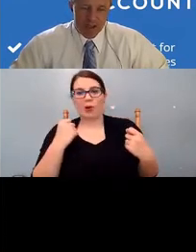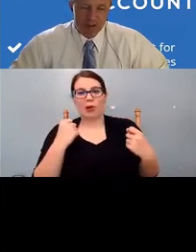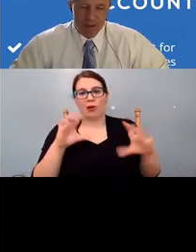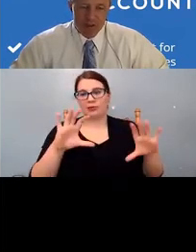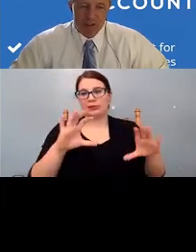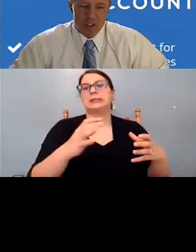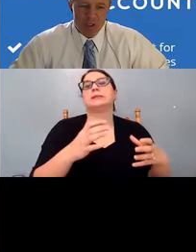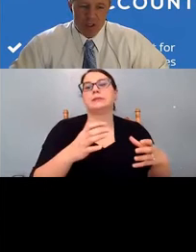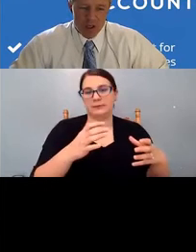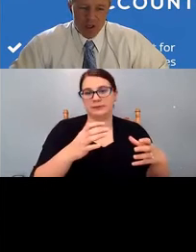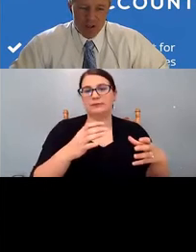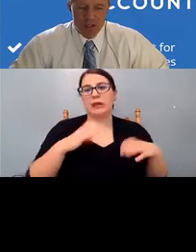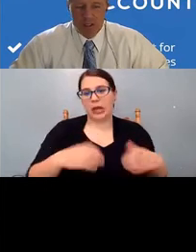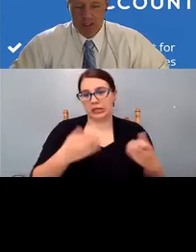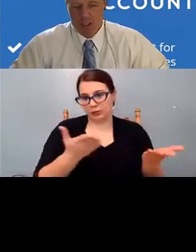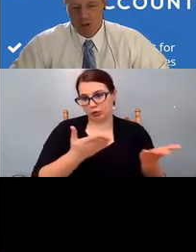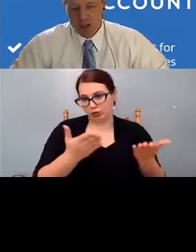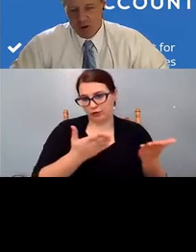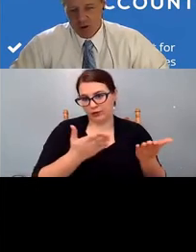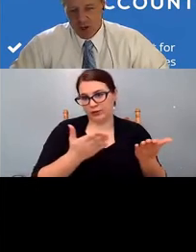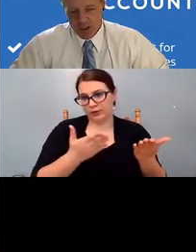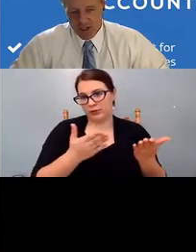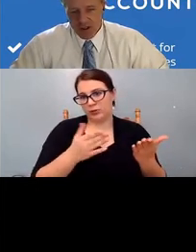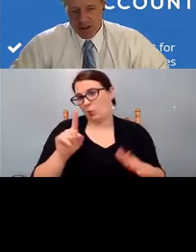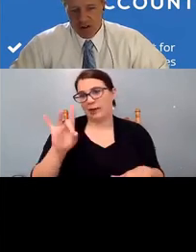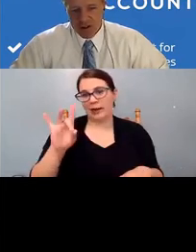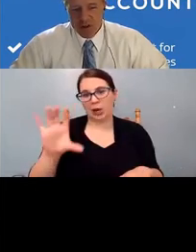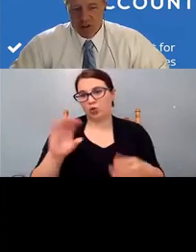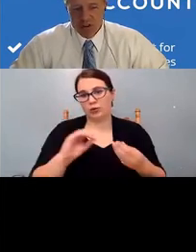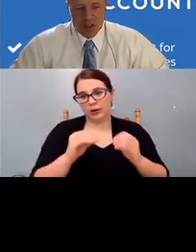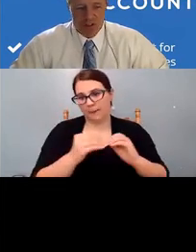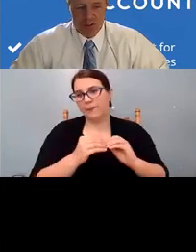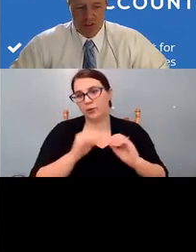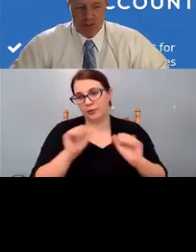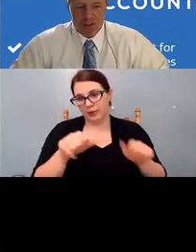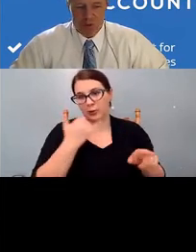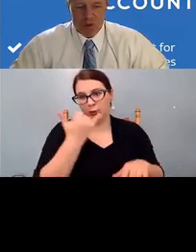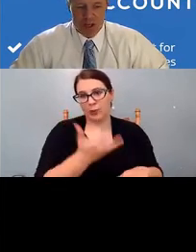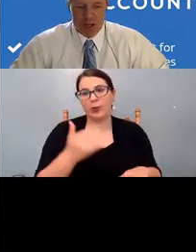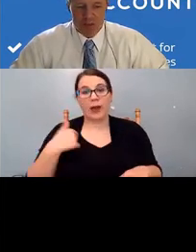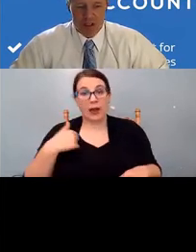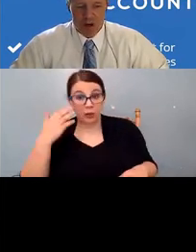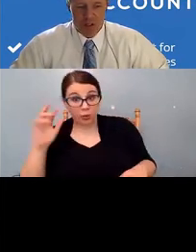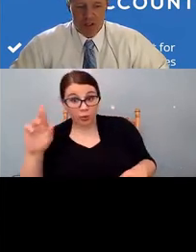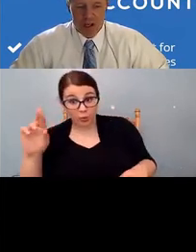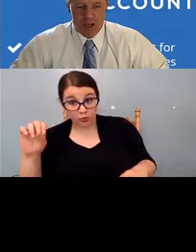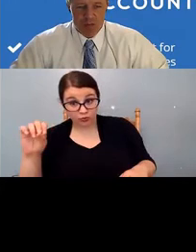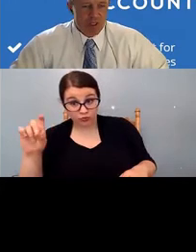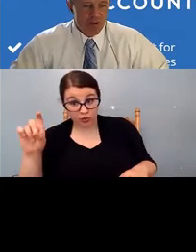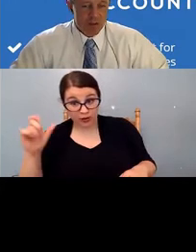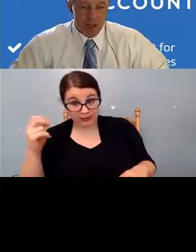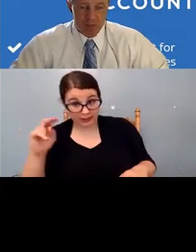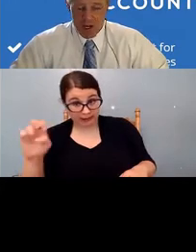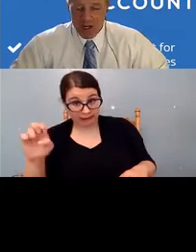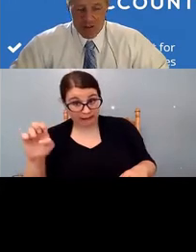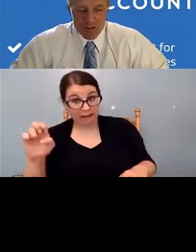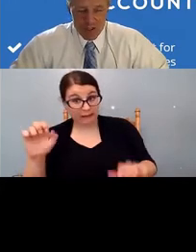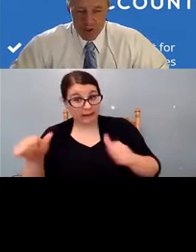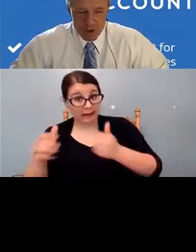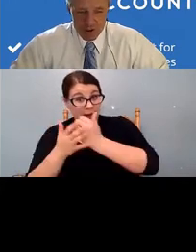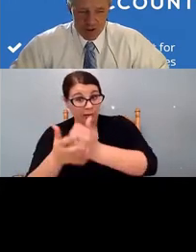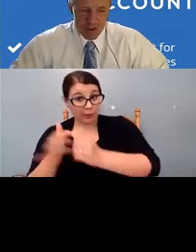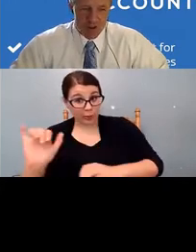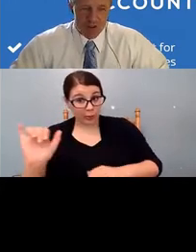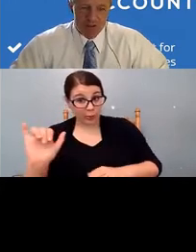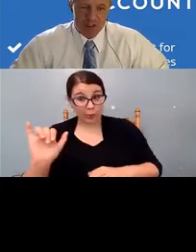an 800 number that you can call. I know Roxanne there in the treasurer's office is more than happy to help at times. Sometimes I even